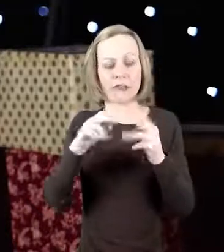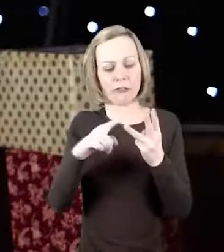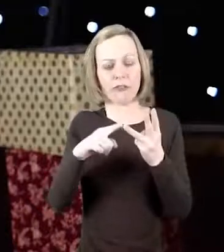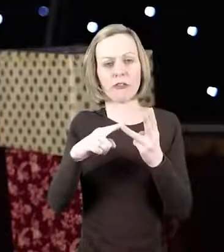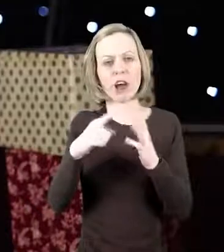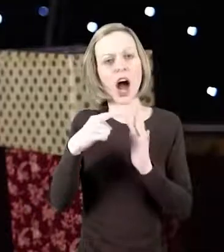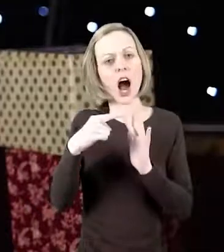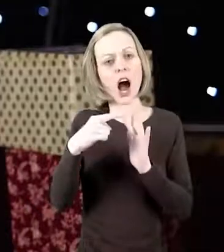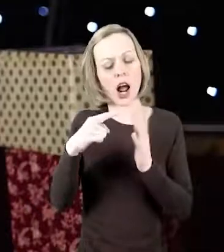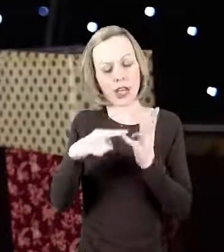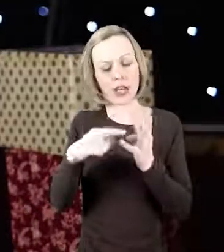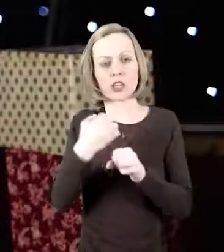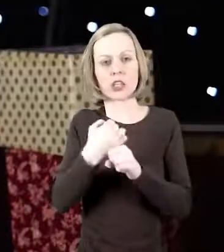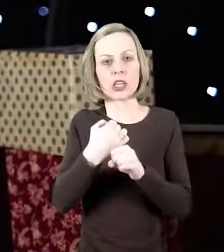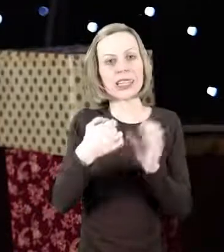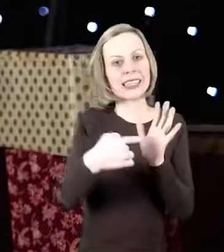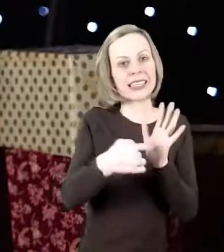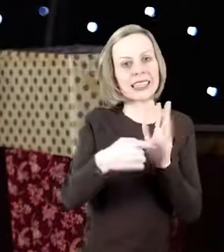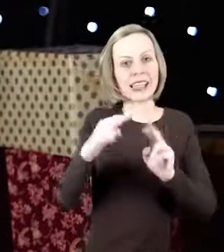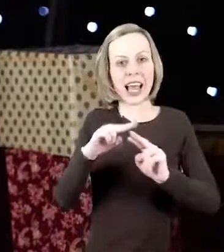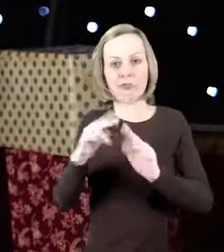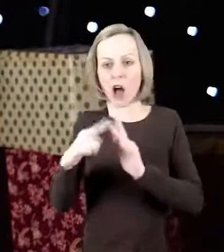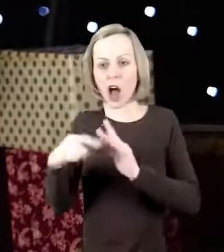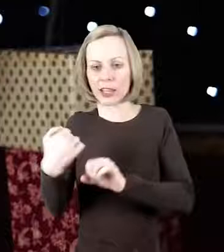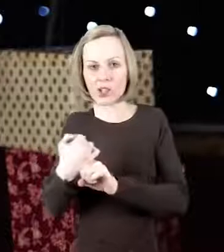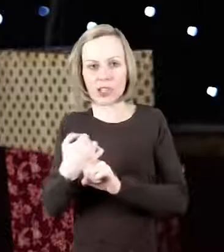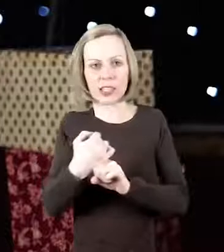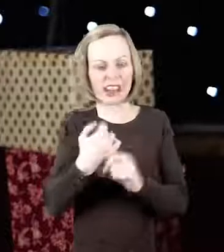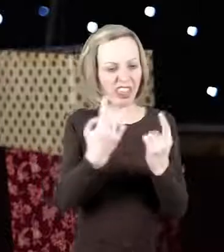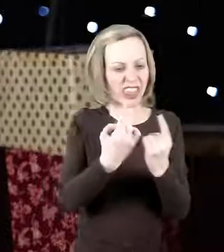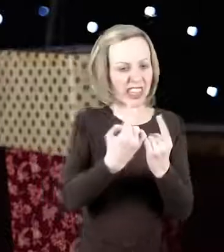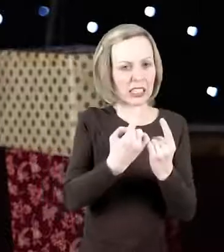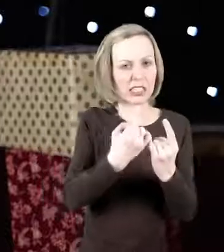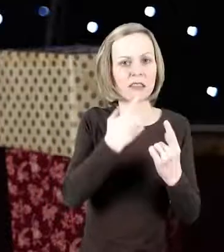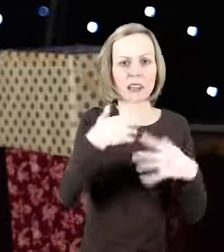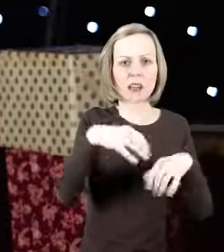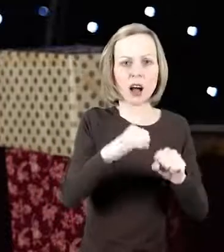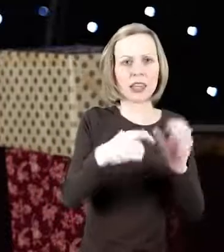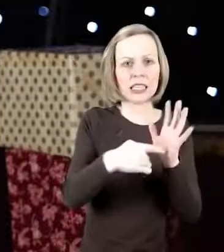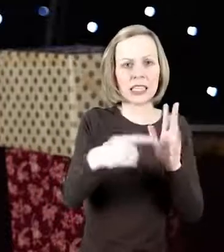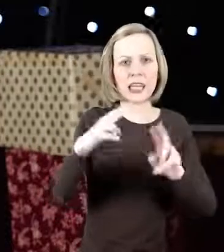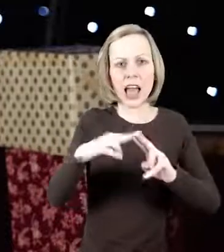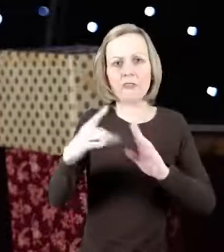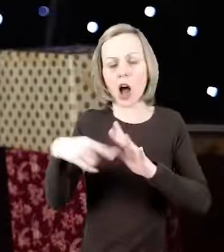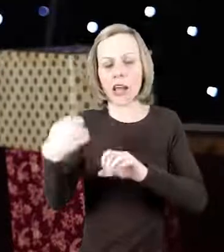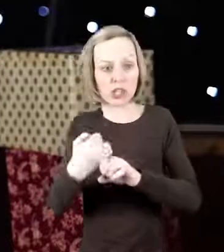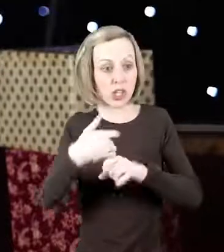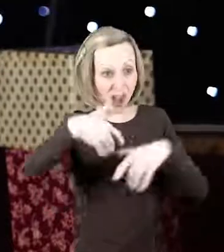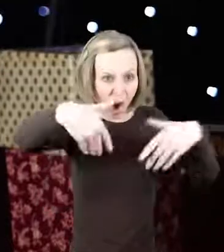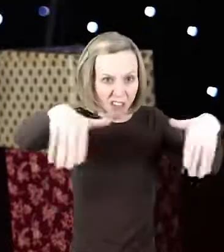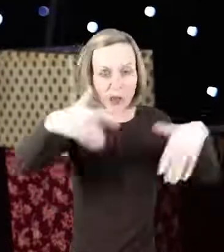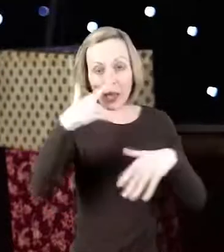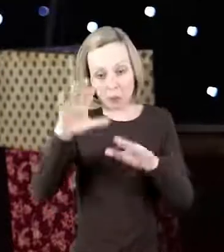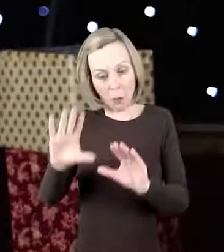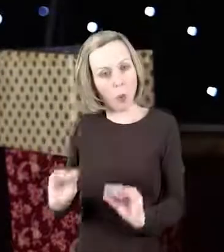I, and G. T, F, I, G. Off you go. Do pause the video if you need some more time,